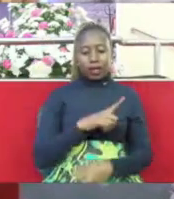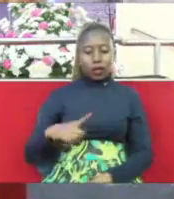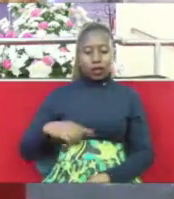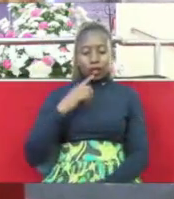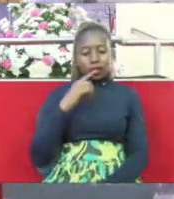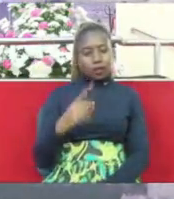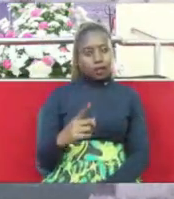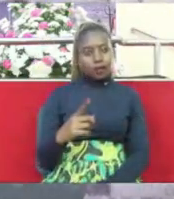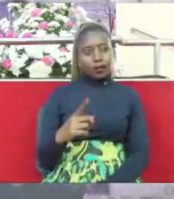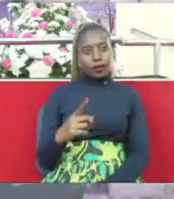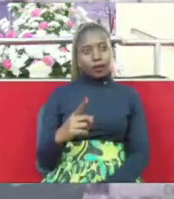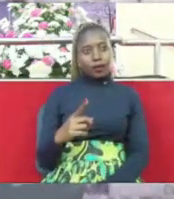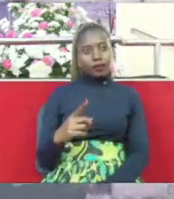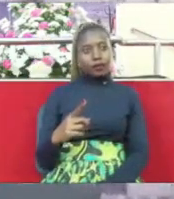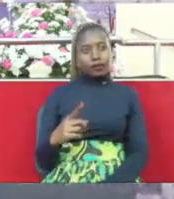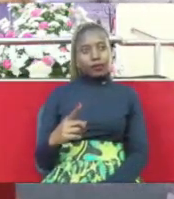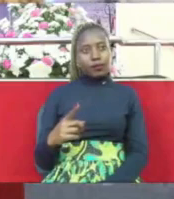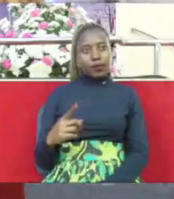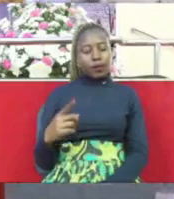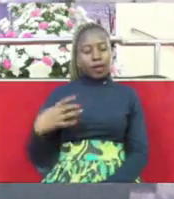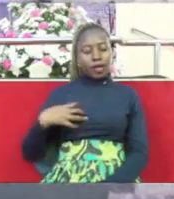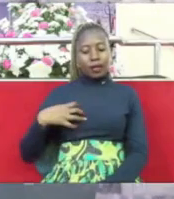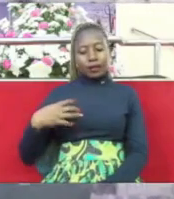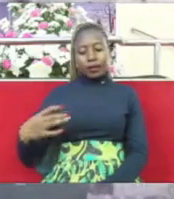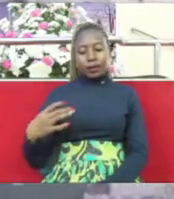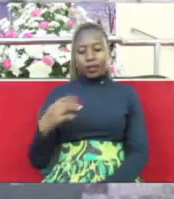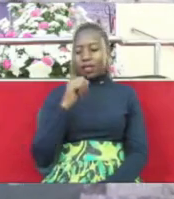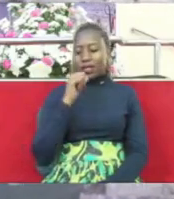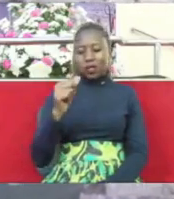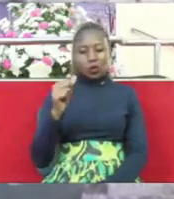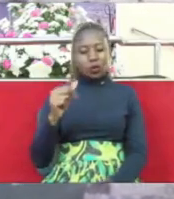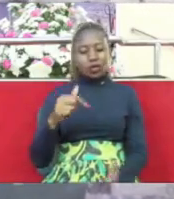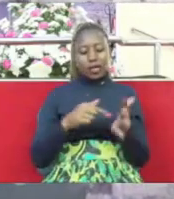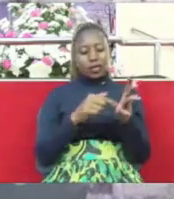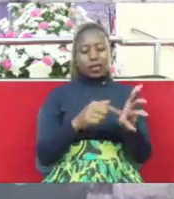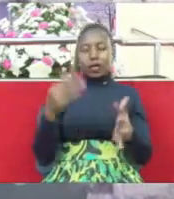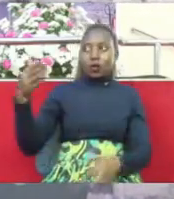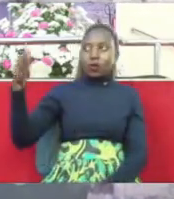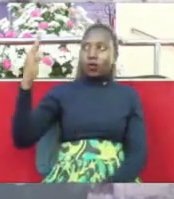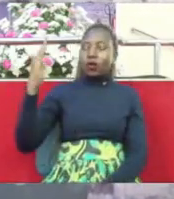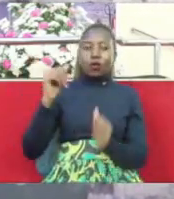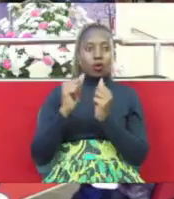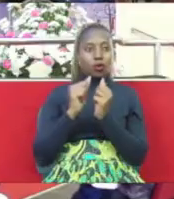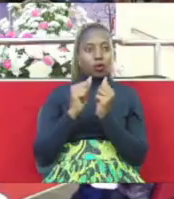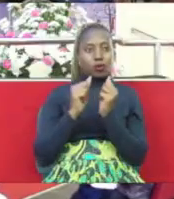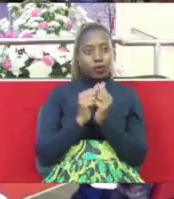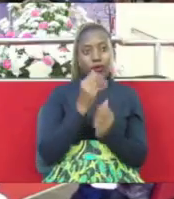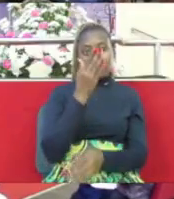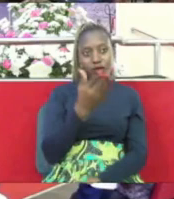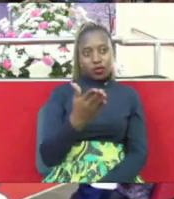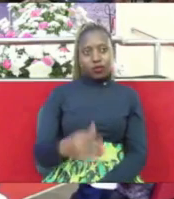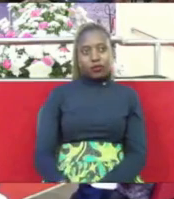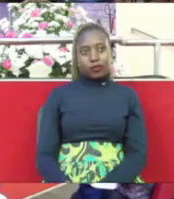alisema. Material blessings are not a sign of the Lord being with you. Ni kwamba mali ionekanayo sio ishara ya Mungu kuwa nawe. You could